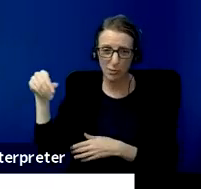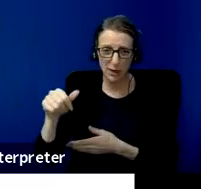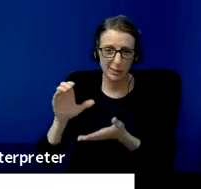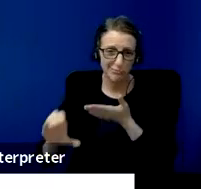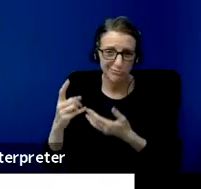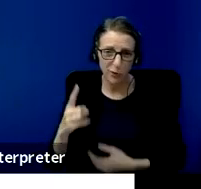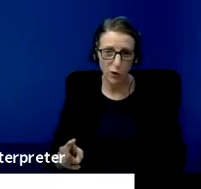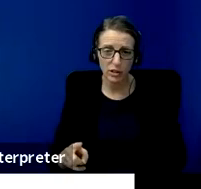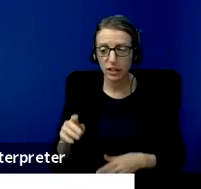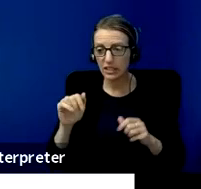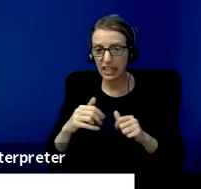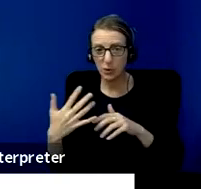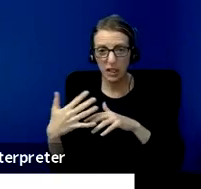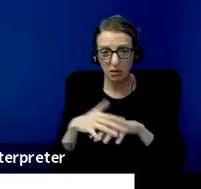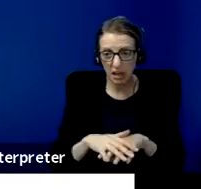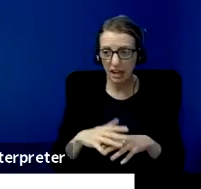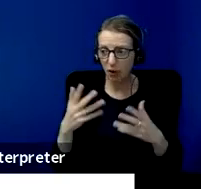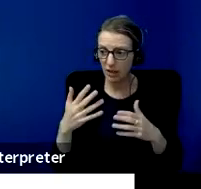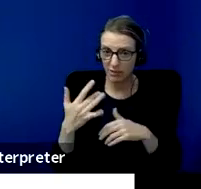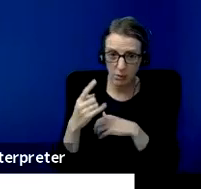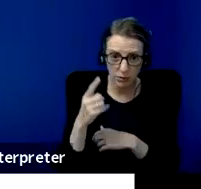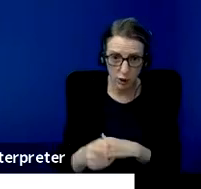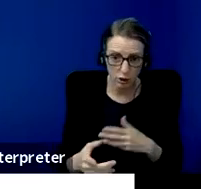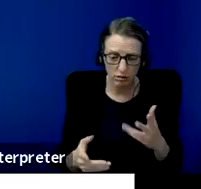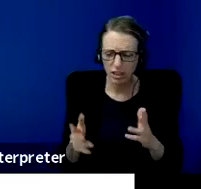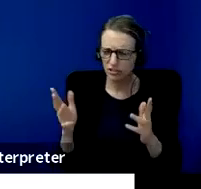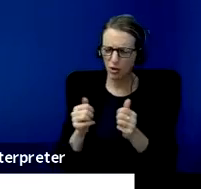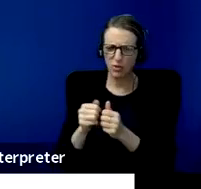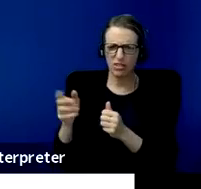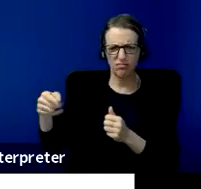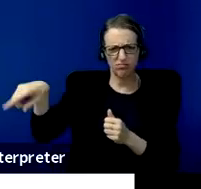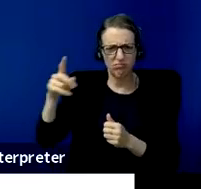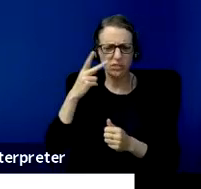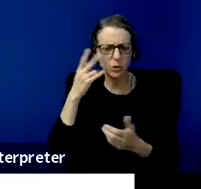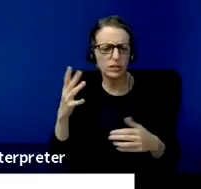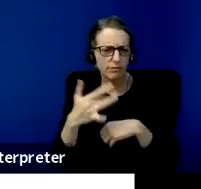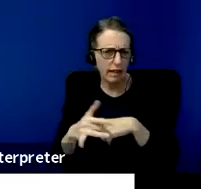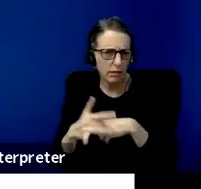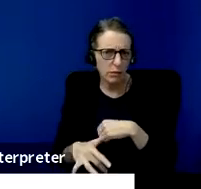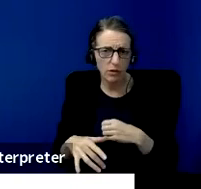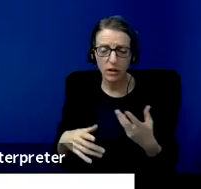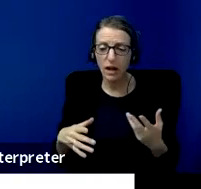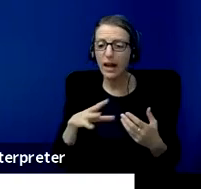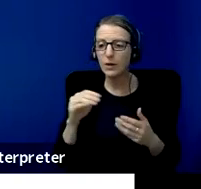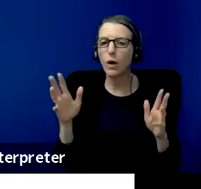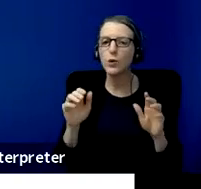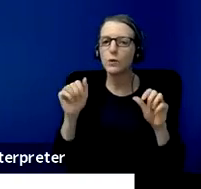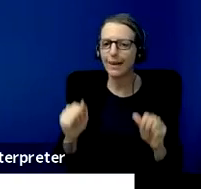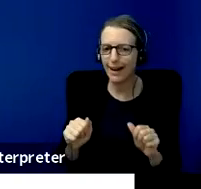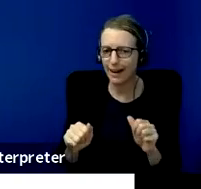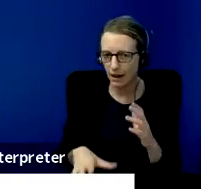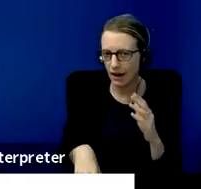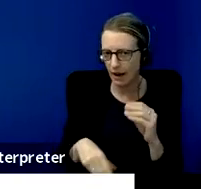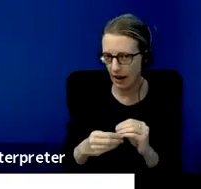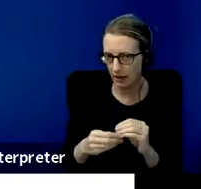already integrate some of these? Are they already available for you? Talk with them and see what you have available, as well as what you're allowed to add, because